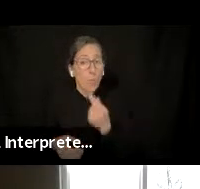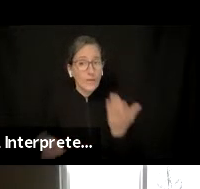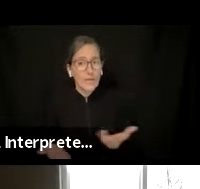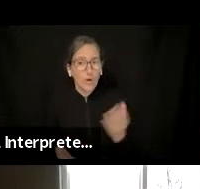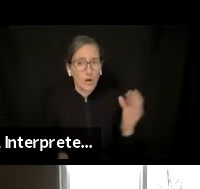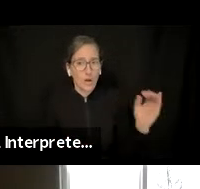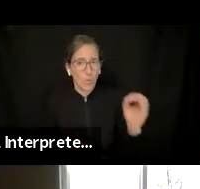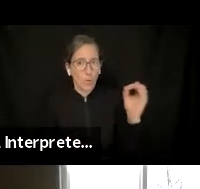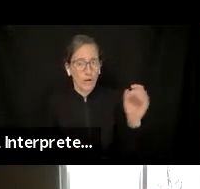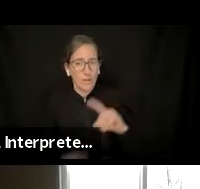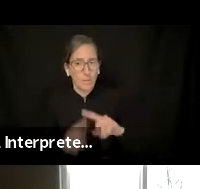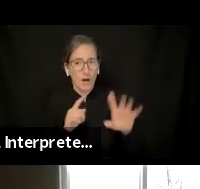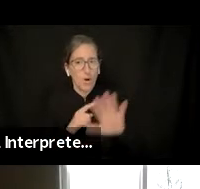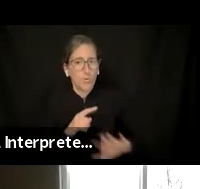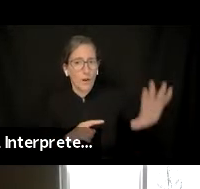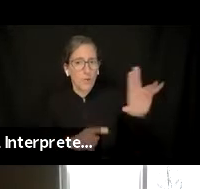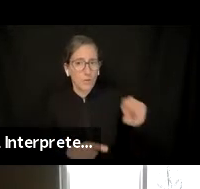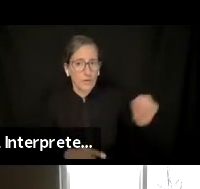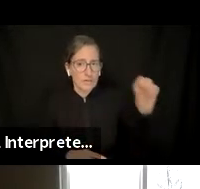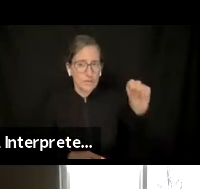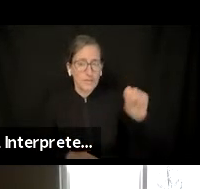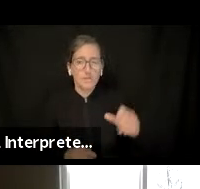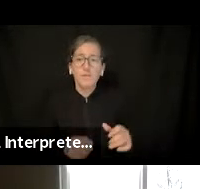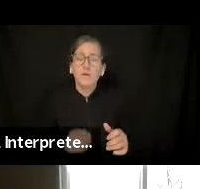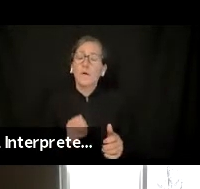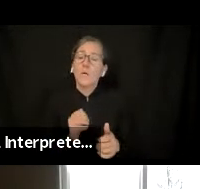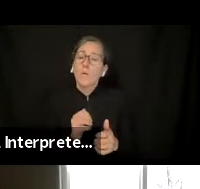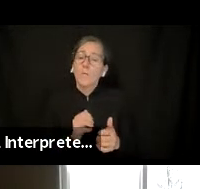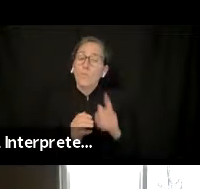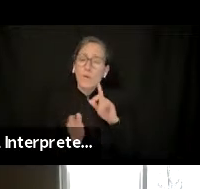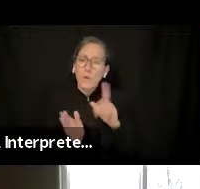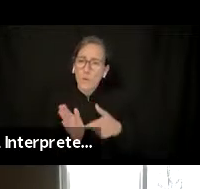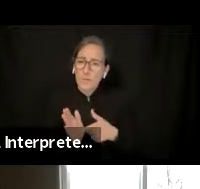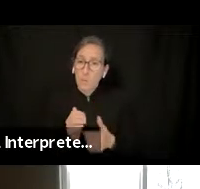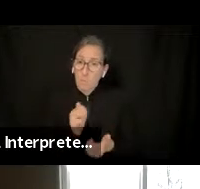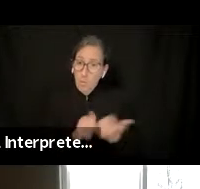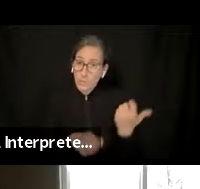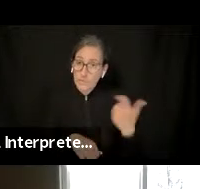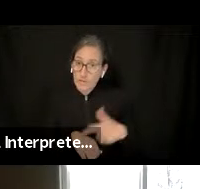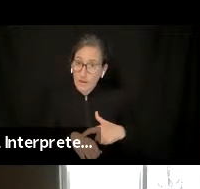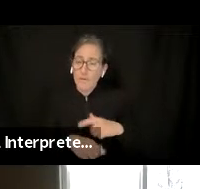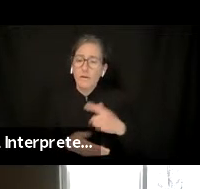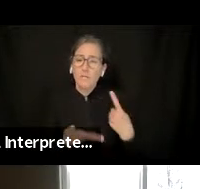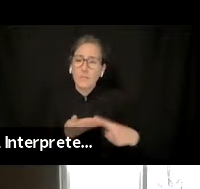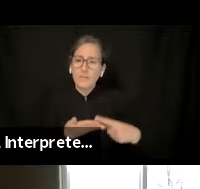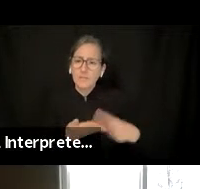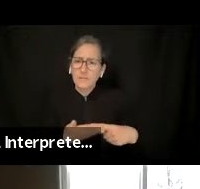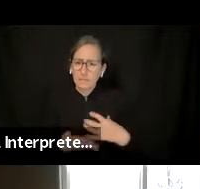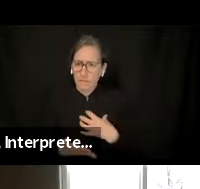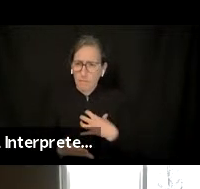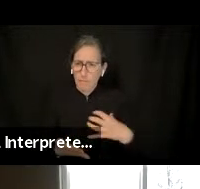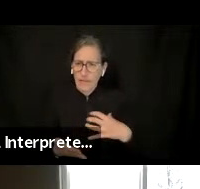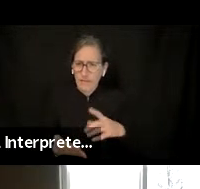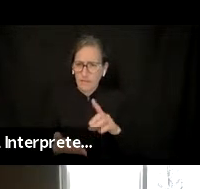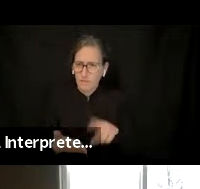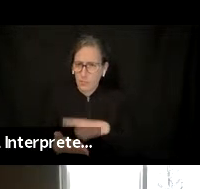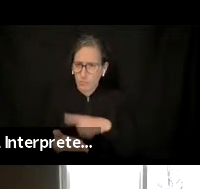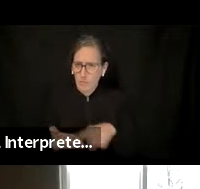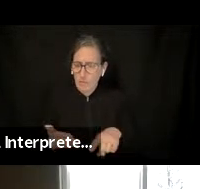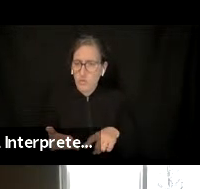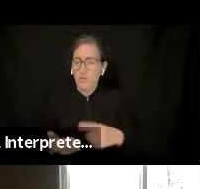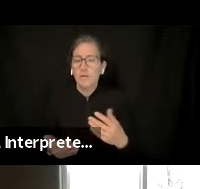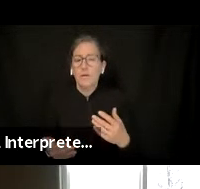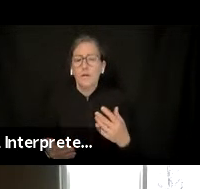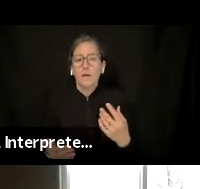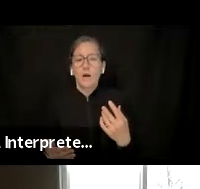complaints of discrimination, they almost always tie them back to the city's